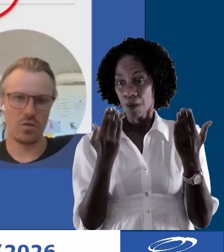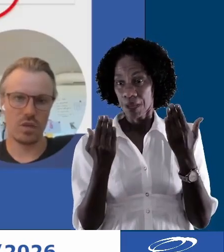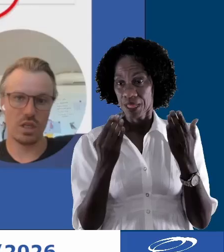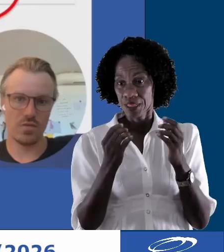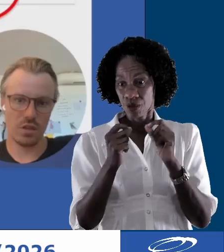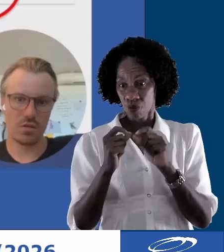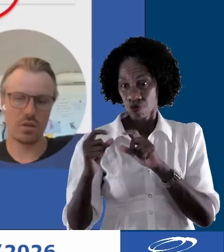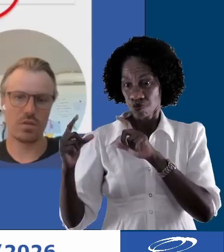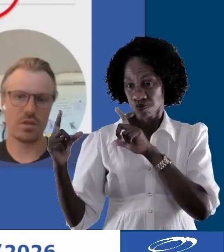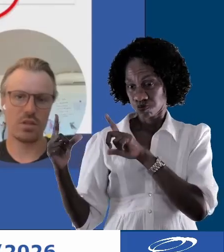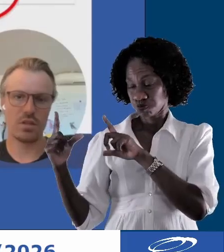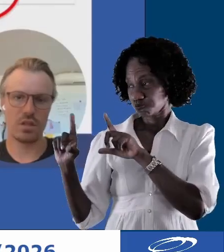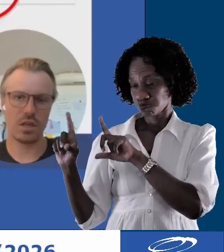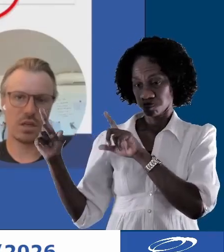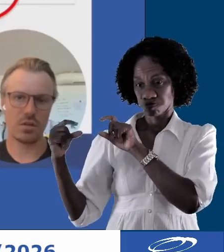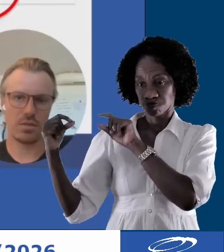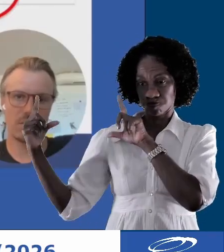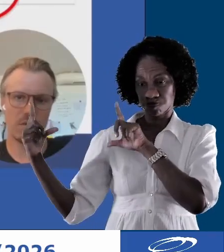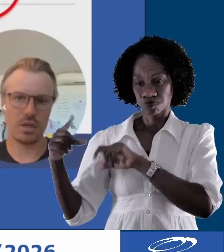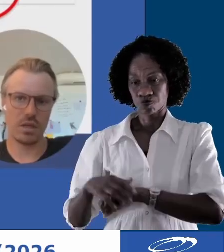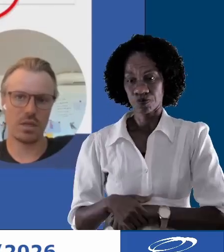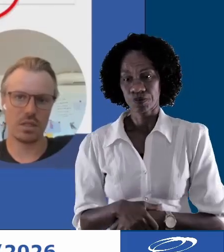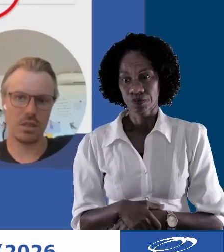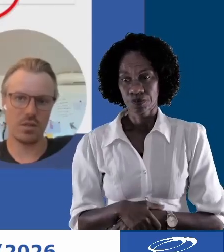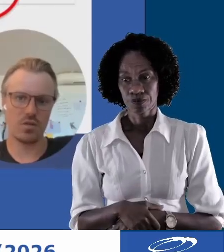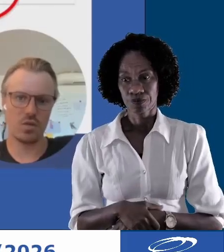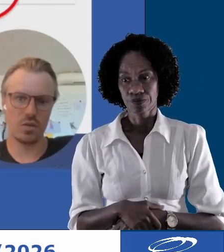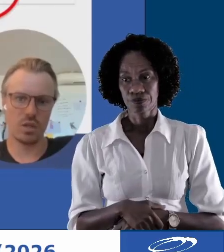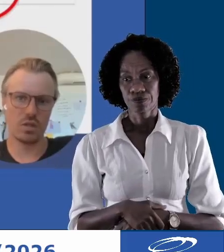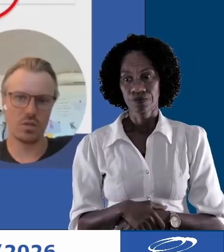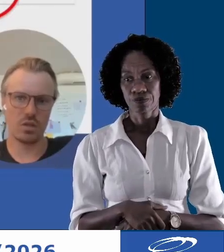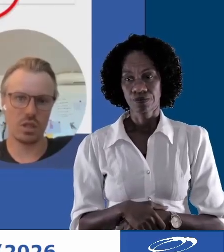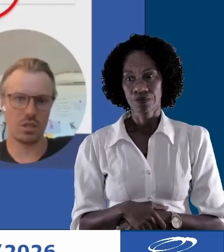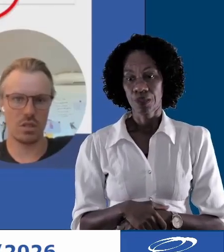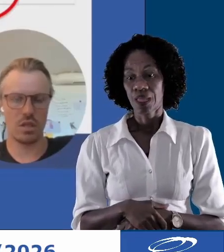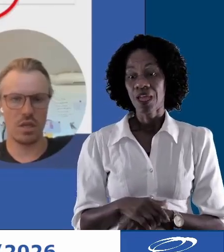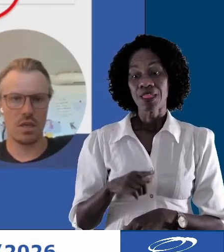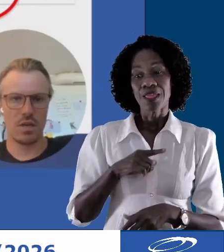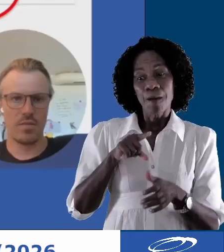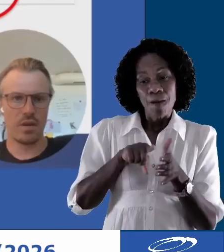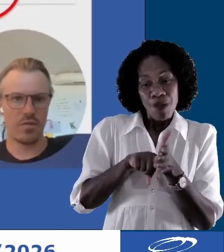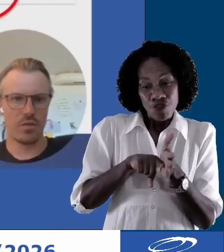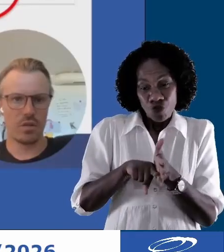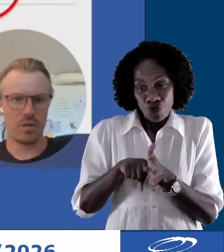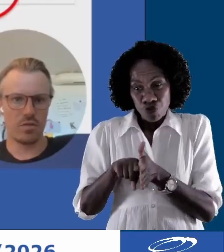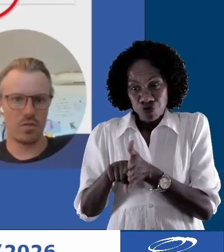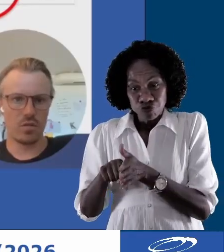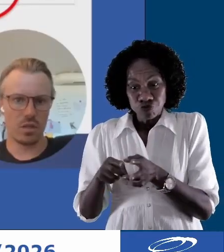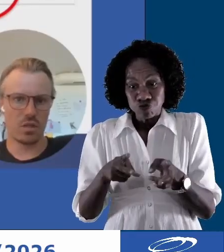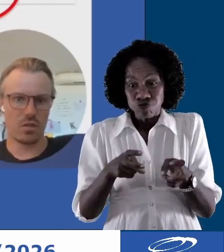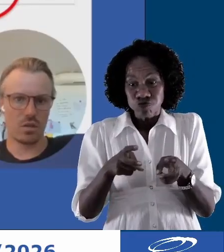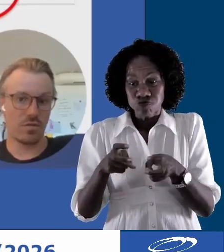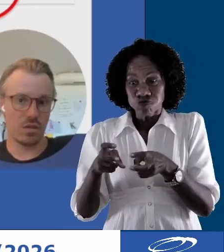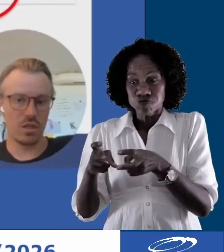19,252 in vitro observations, a clinical breakpoint MIC of 2 is suggested. Therefore, it's often used as